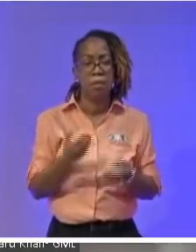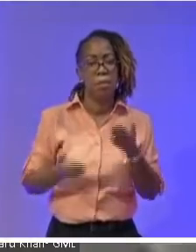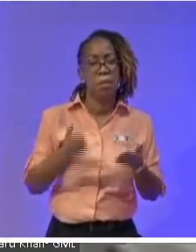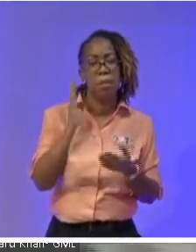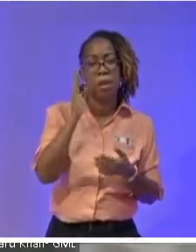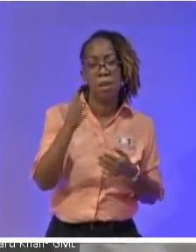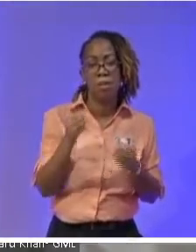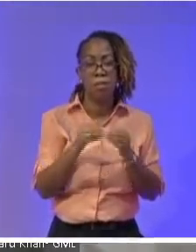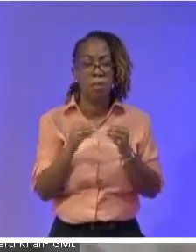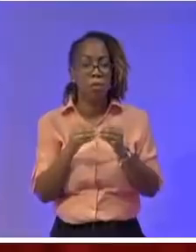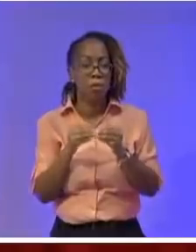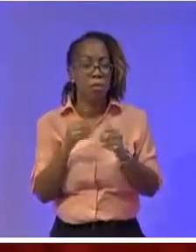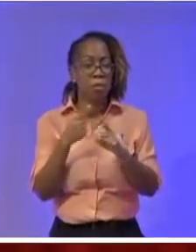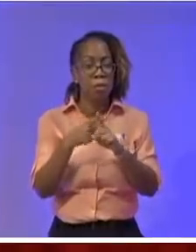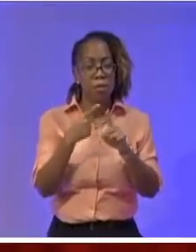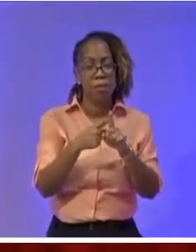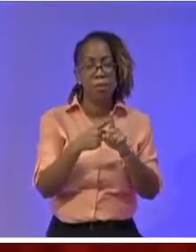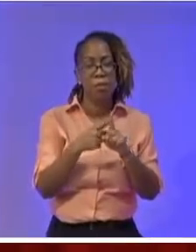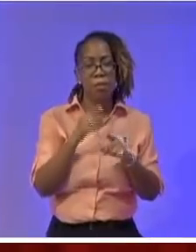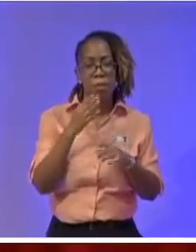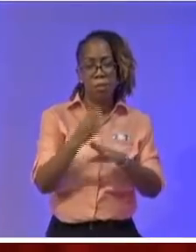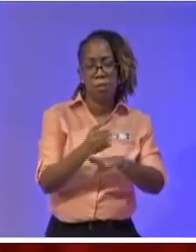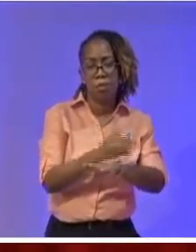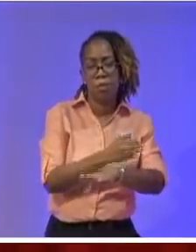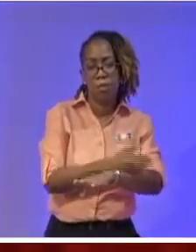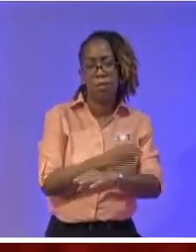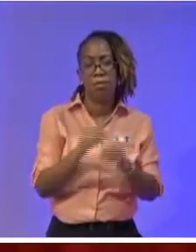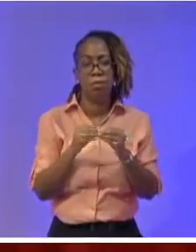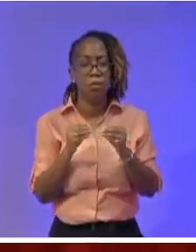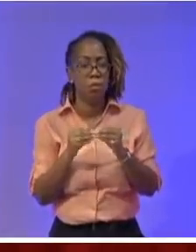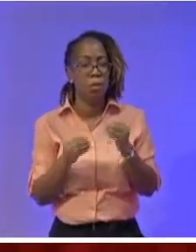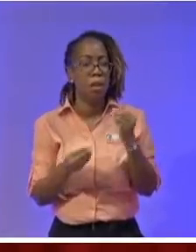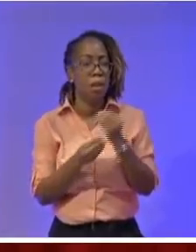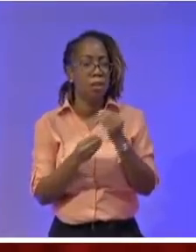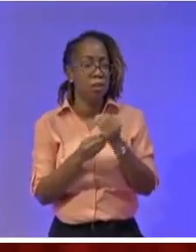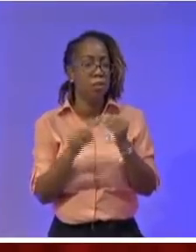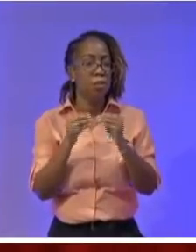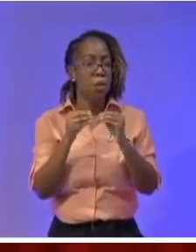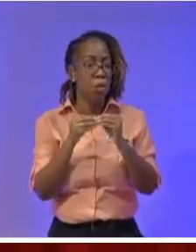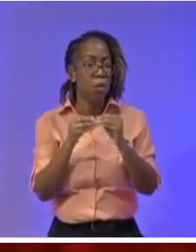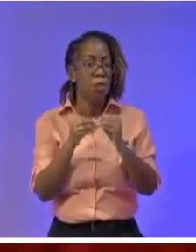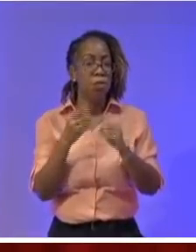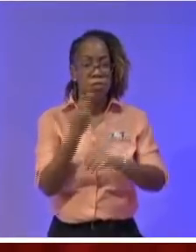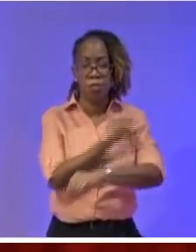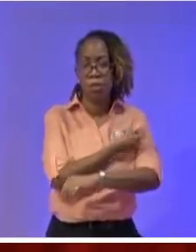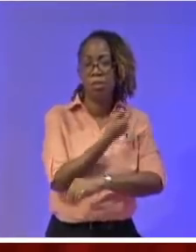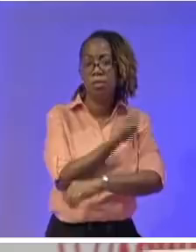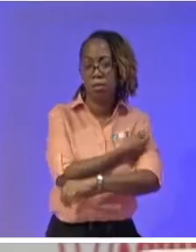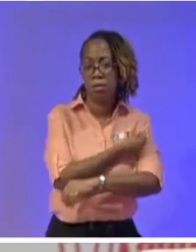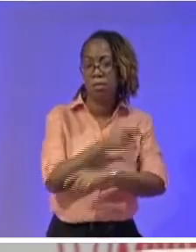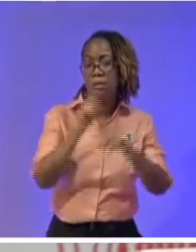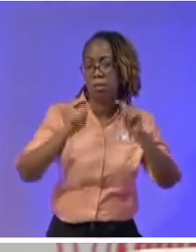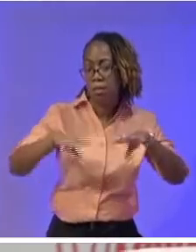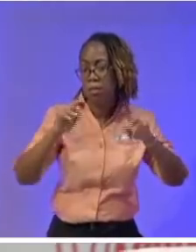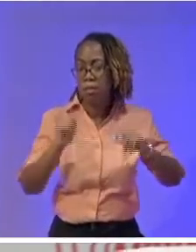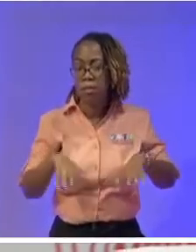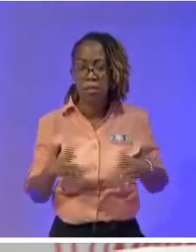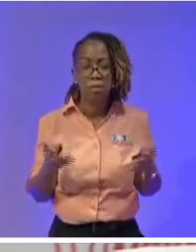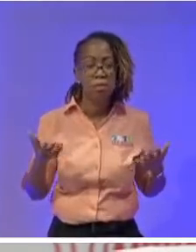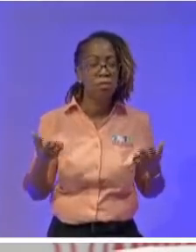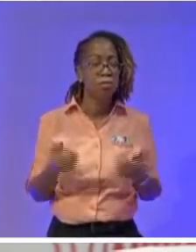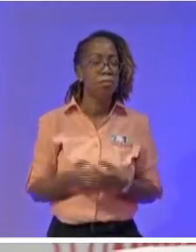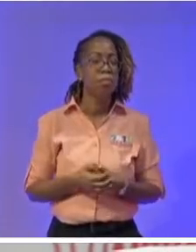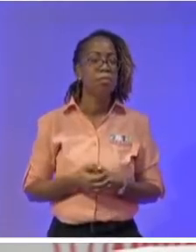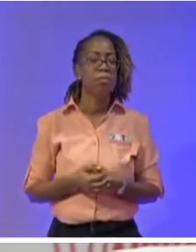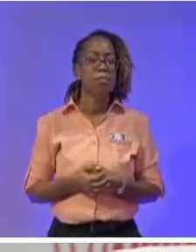you. Okay, thank you. I'm not sure that the US doesn't have the capacity to do PCR. As far as our